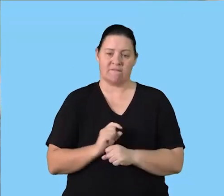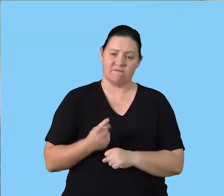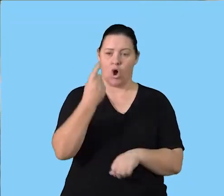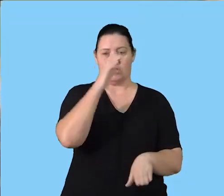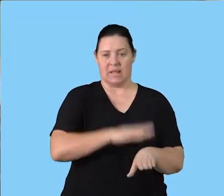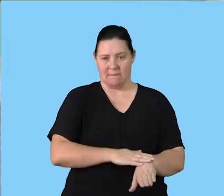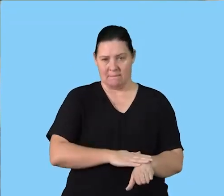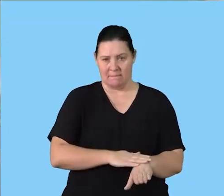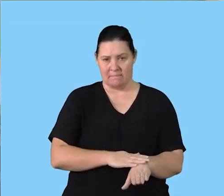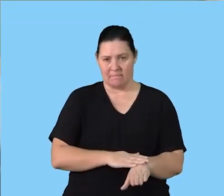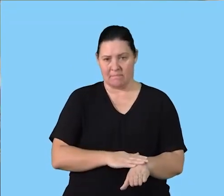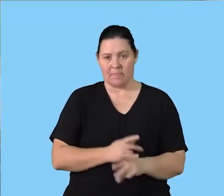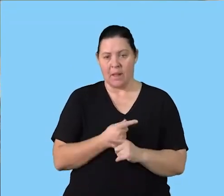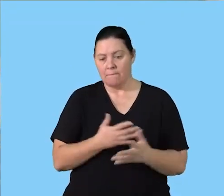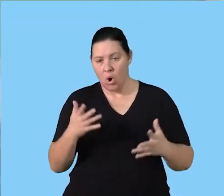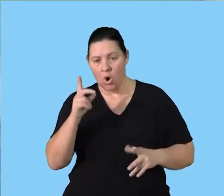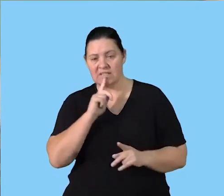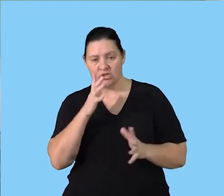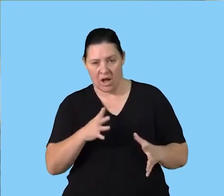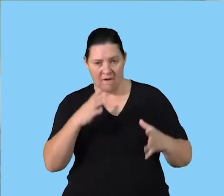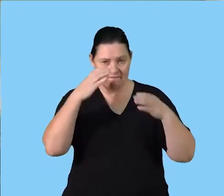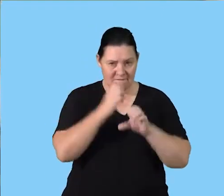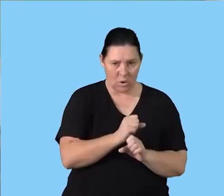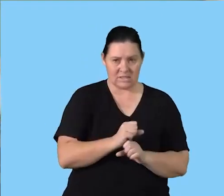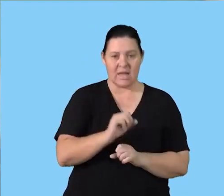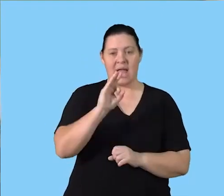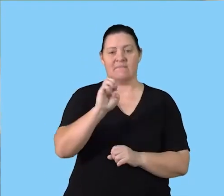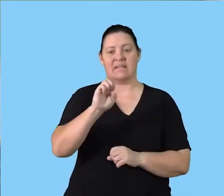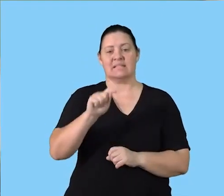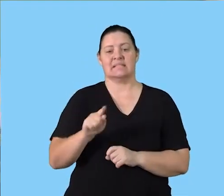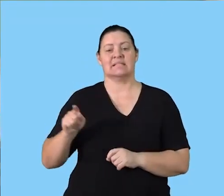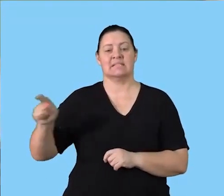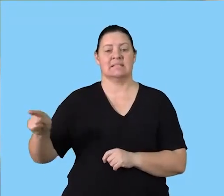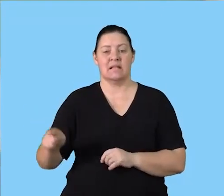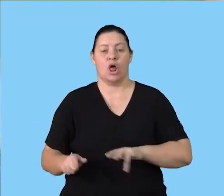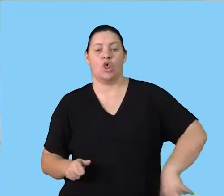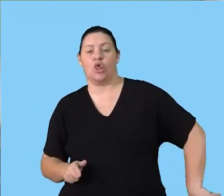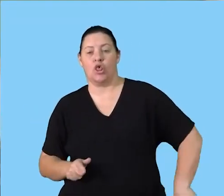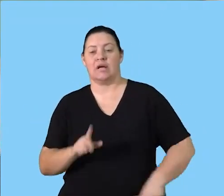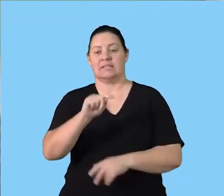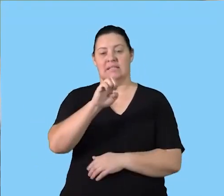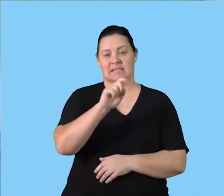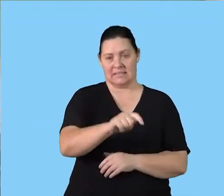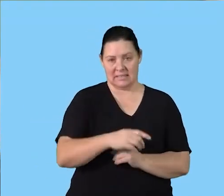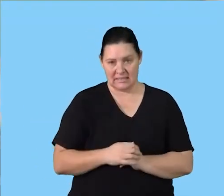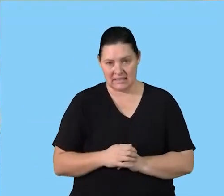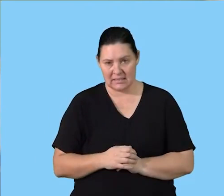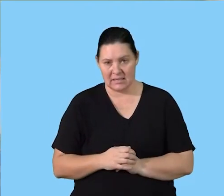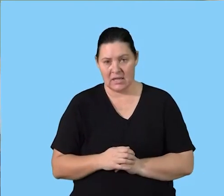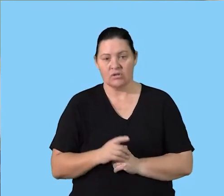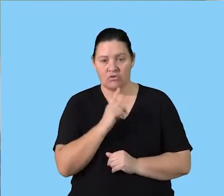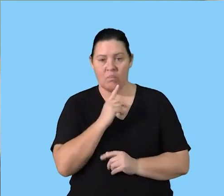time, and most teachers will be focusing on the FET and sometimes neglecting the GET. So we had to try